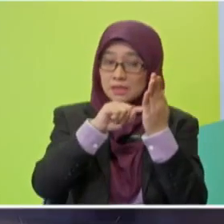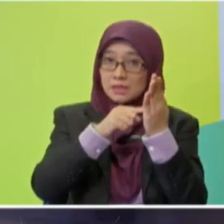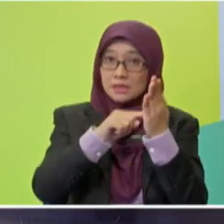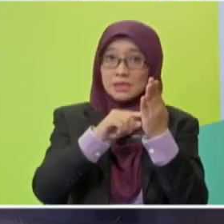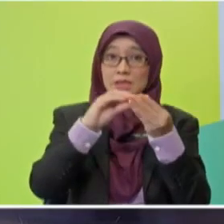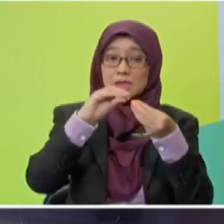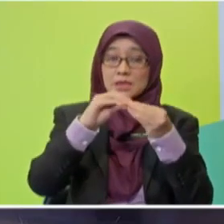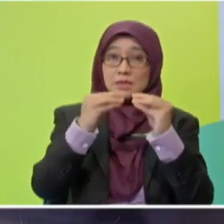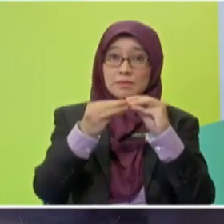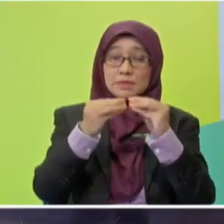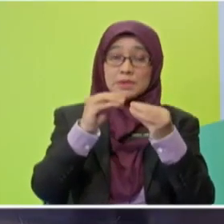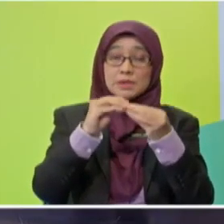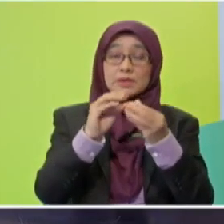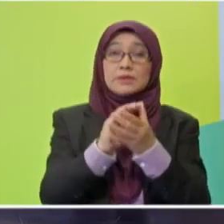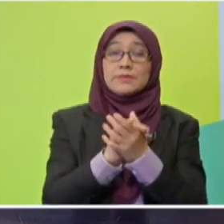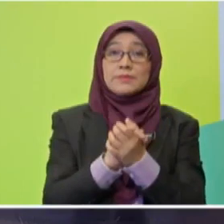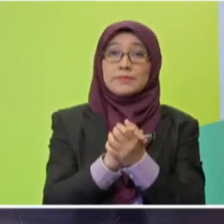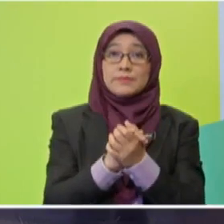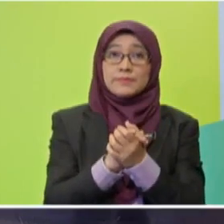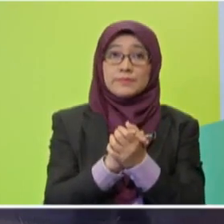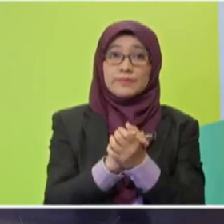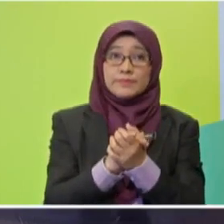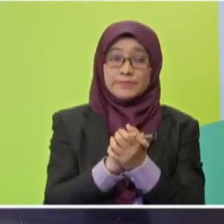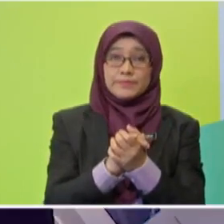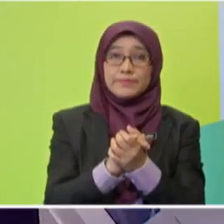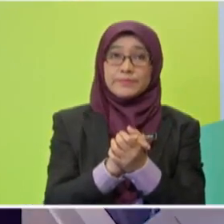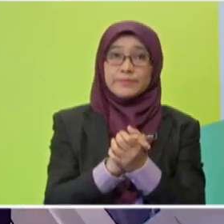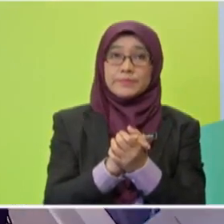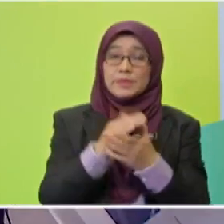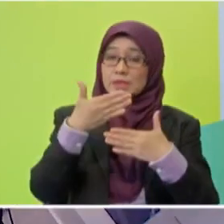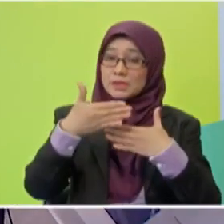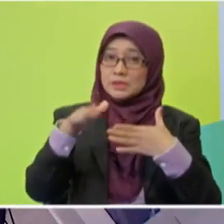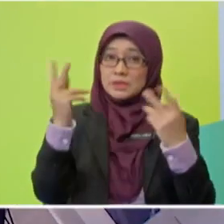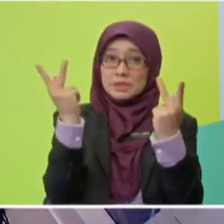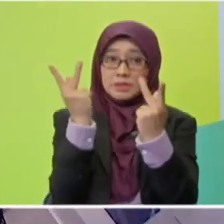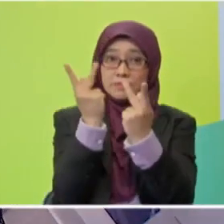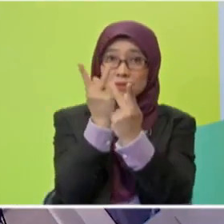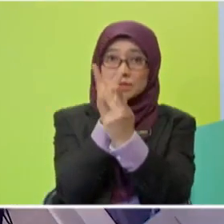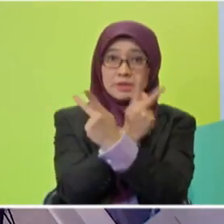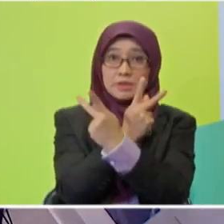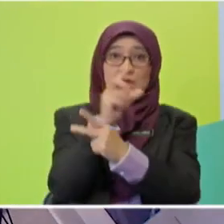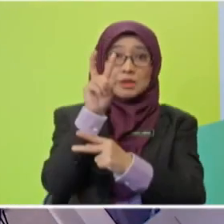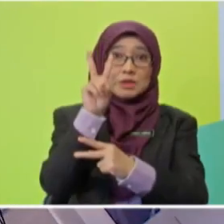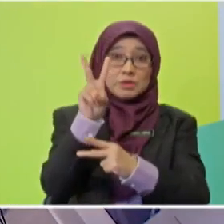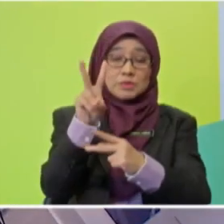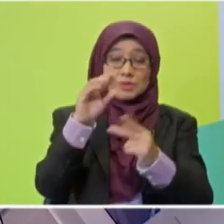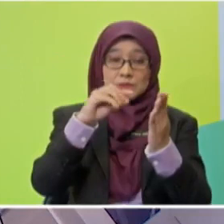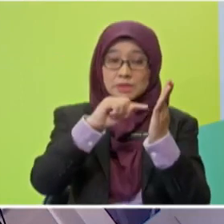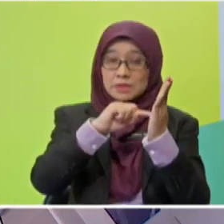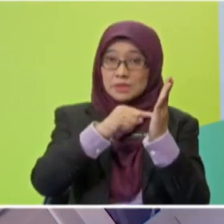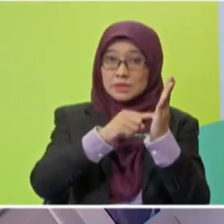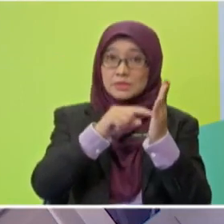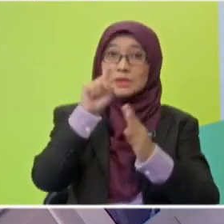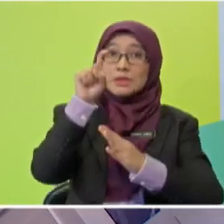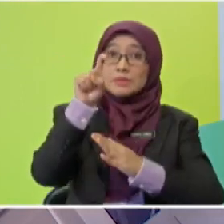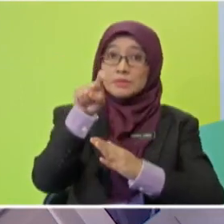I emphasize again. Okay, you know already what is product. Okay, after you multiply two decimal numbers, where you have to put the decimal at the product.